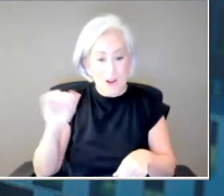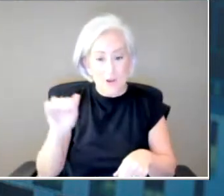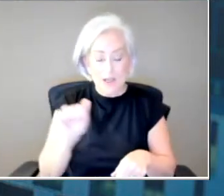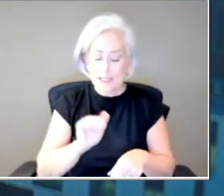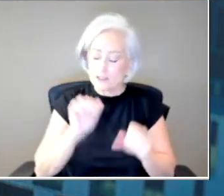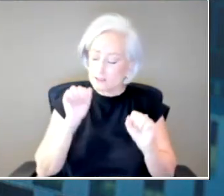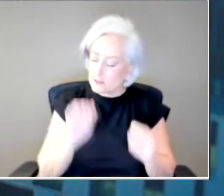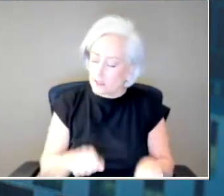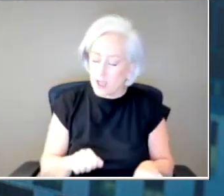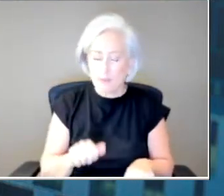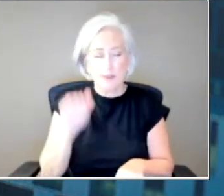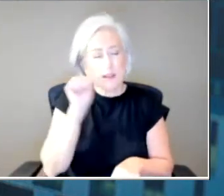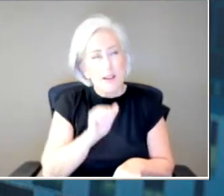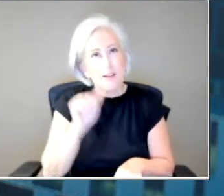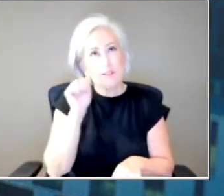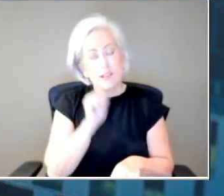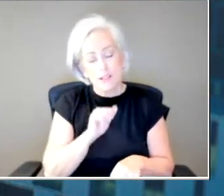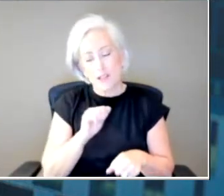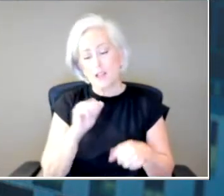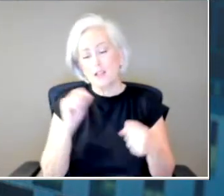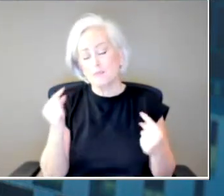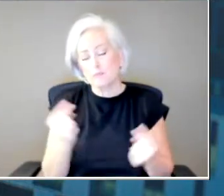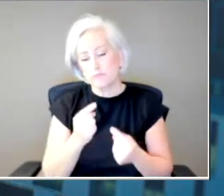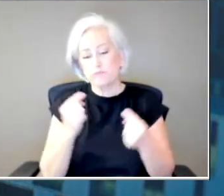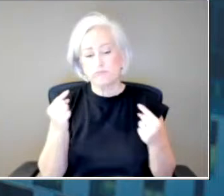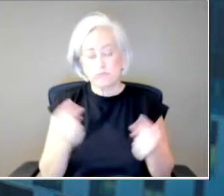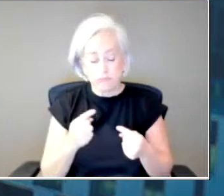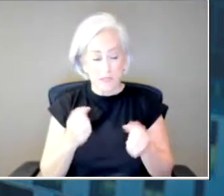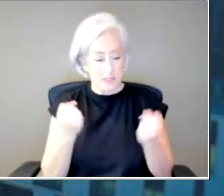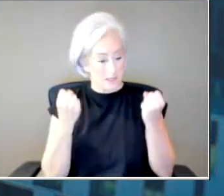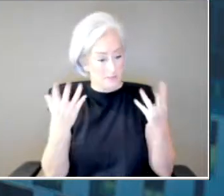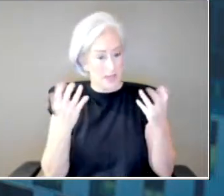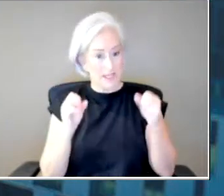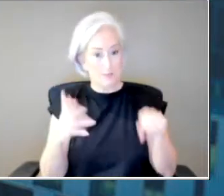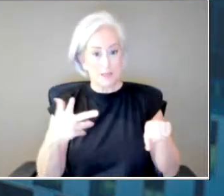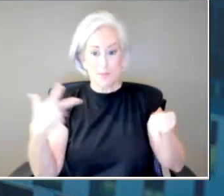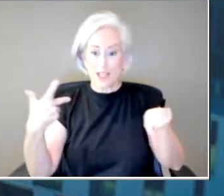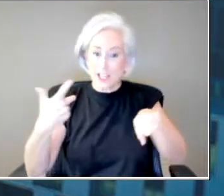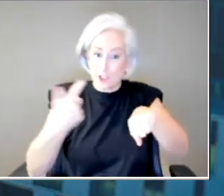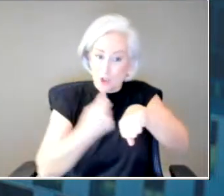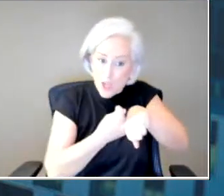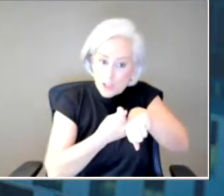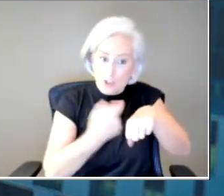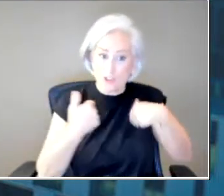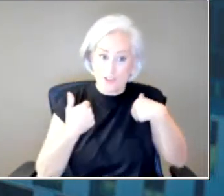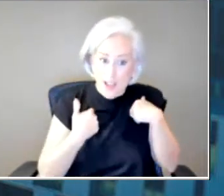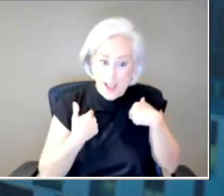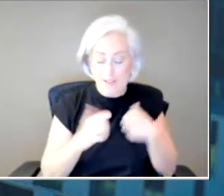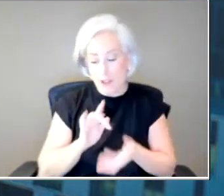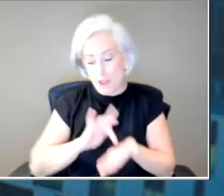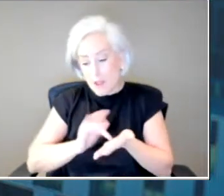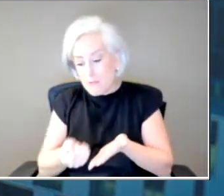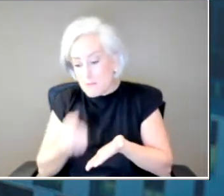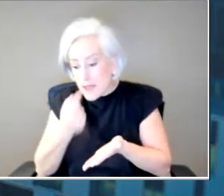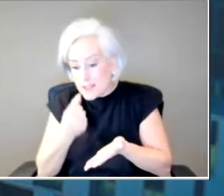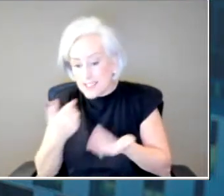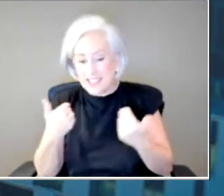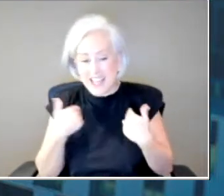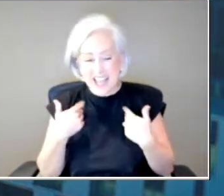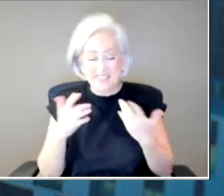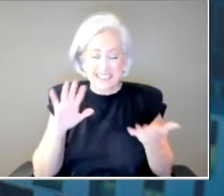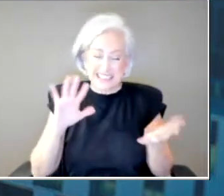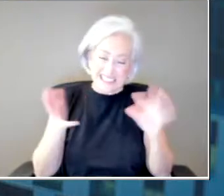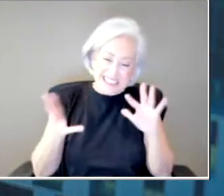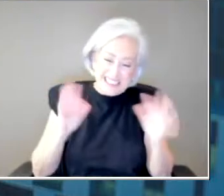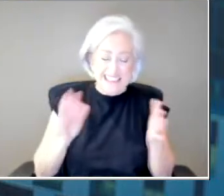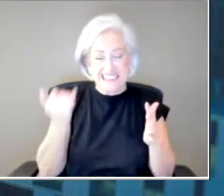of people turn to painkillers or injections with mixed results. And when the arthritis gets bad enough, surgeons may replace the